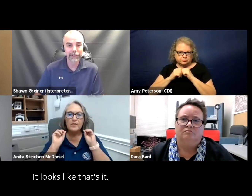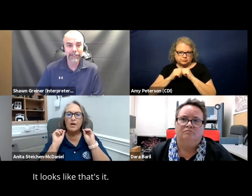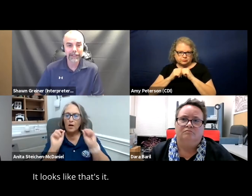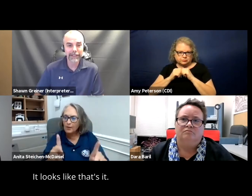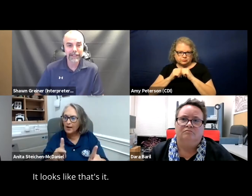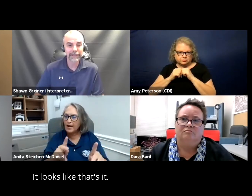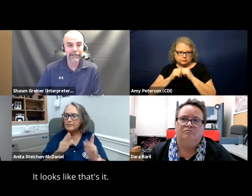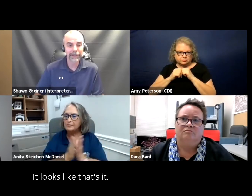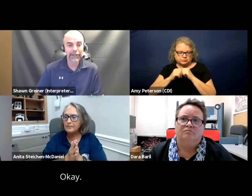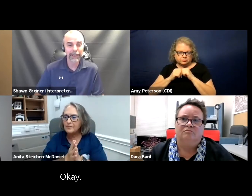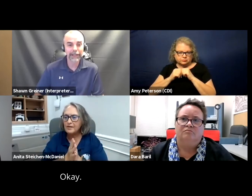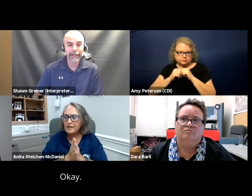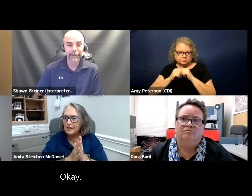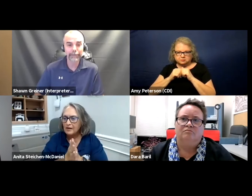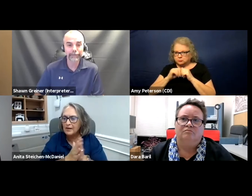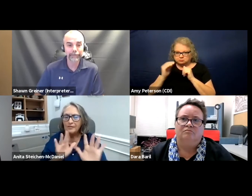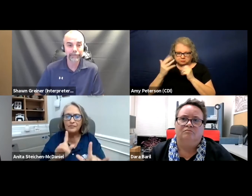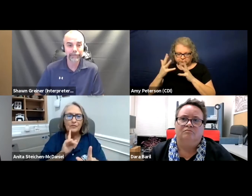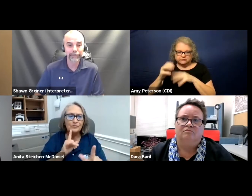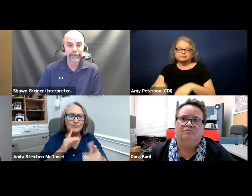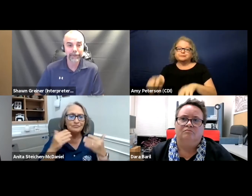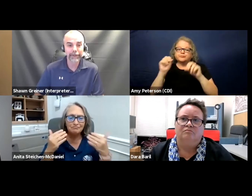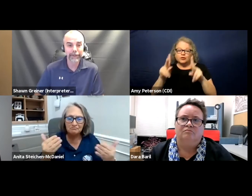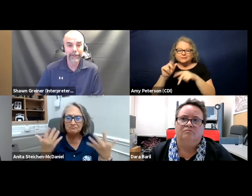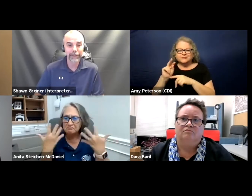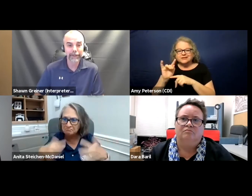It looks like that's it. Okay.